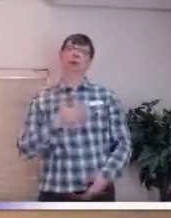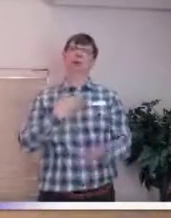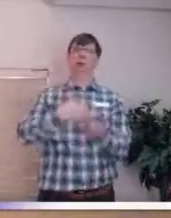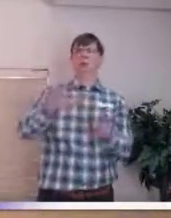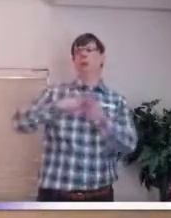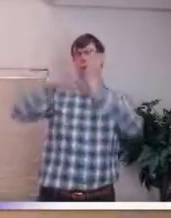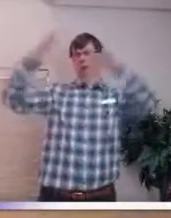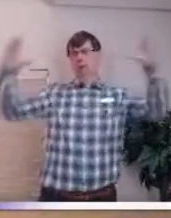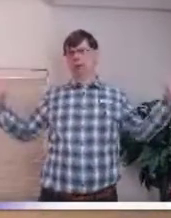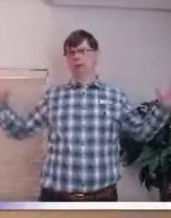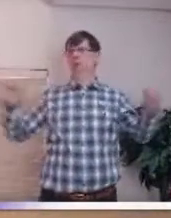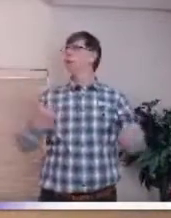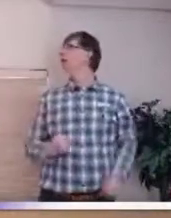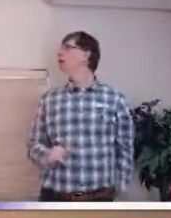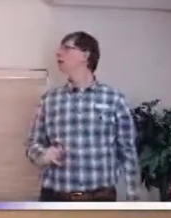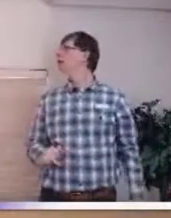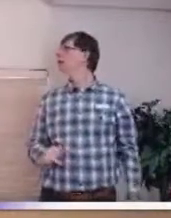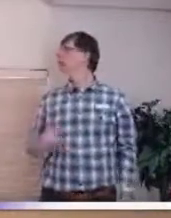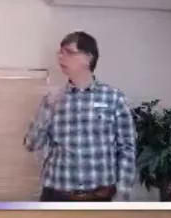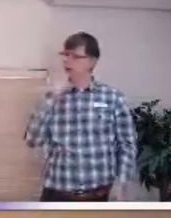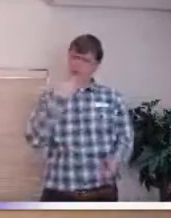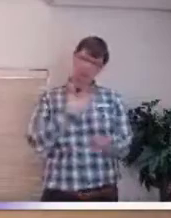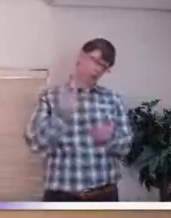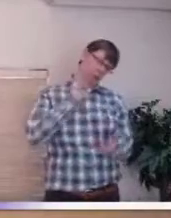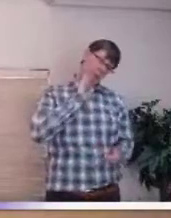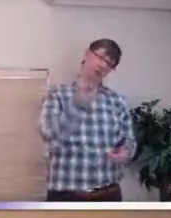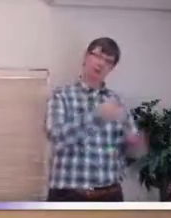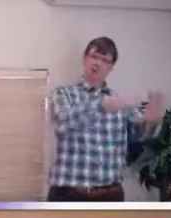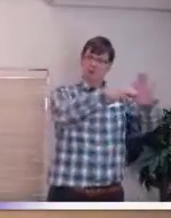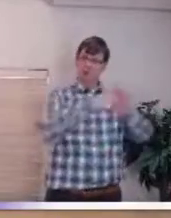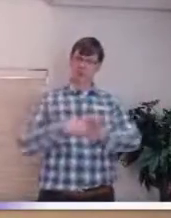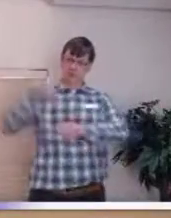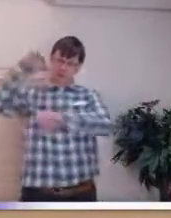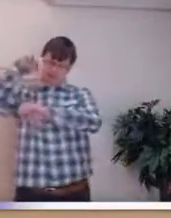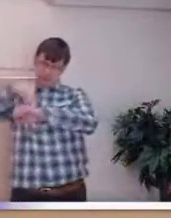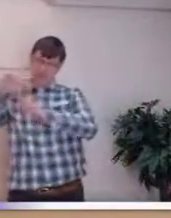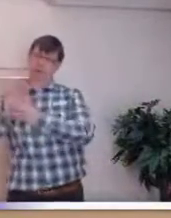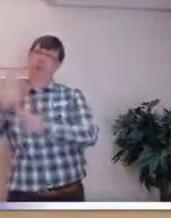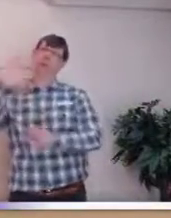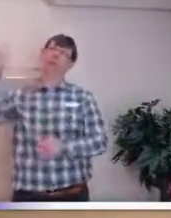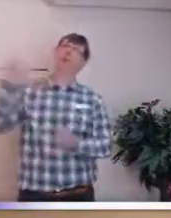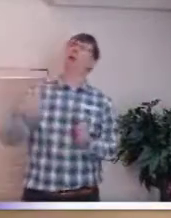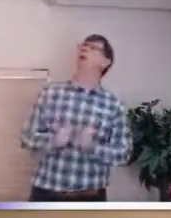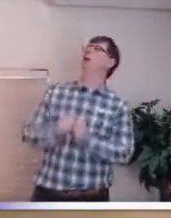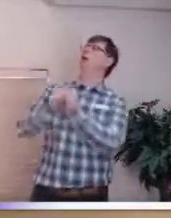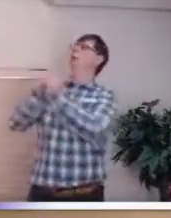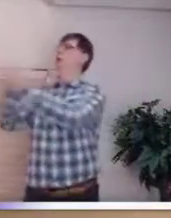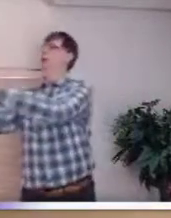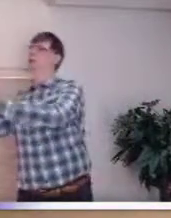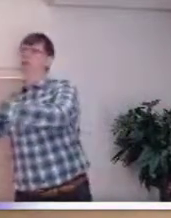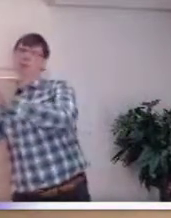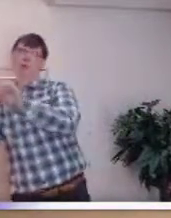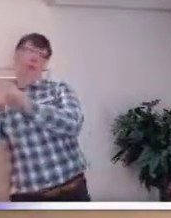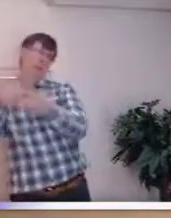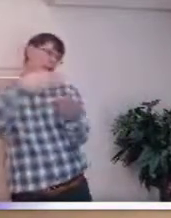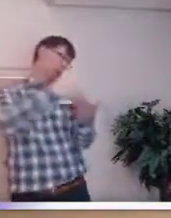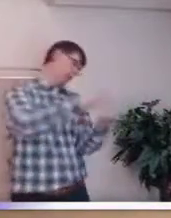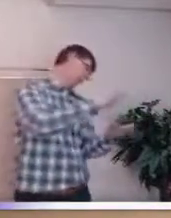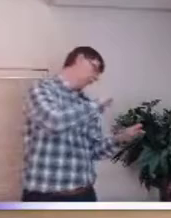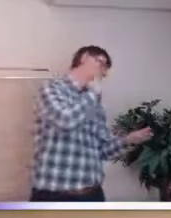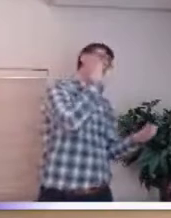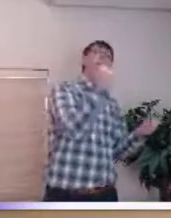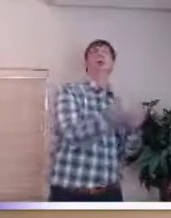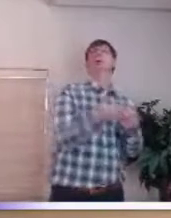something bigger. But if we cling on to that way of doing things, or